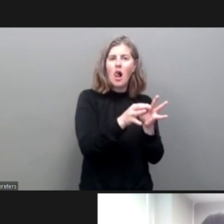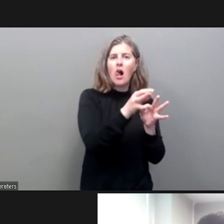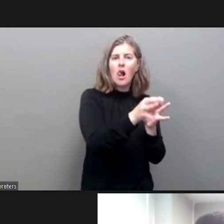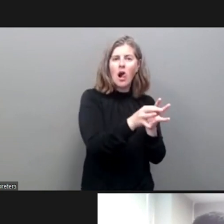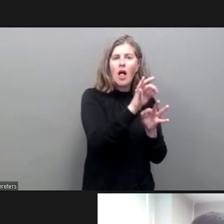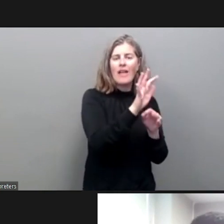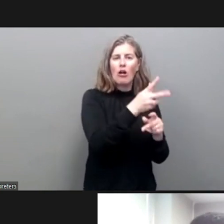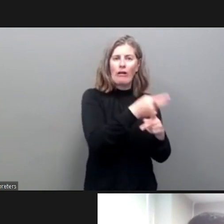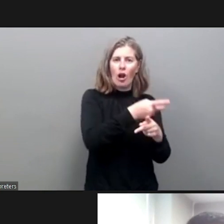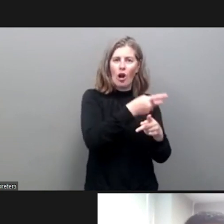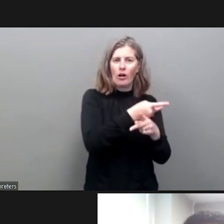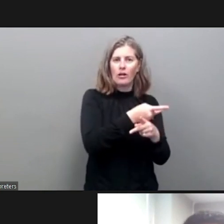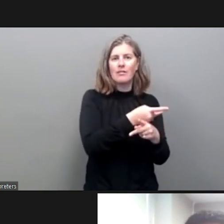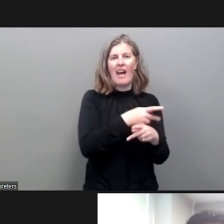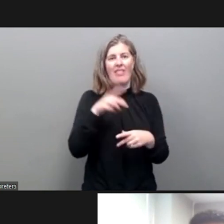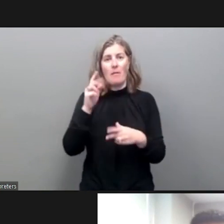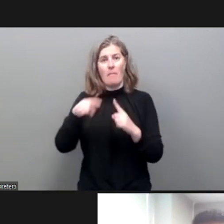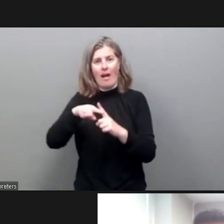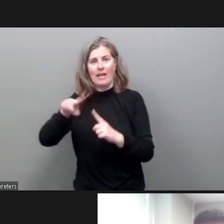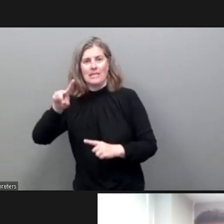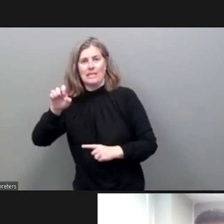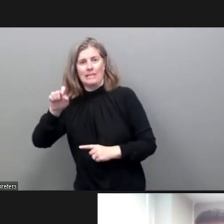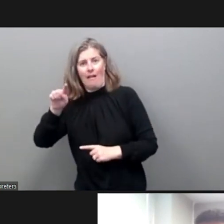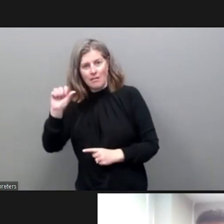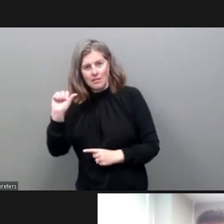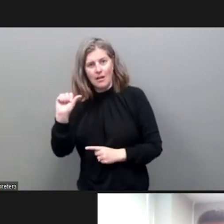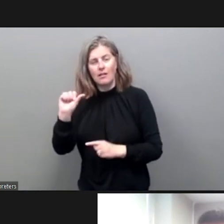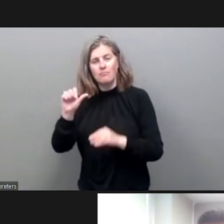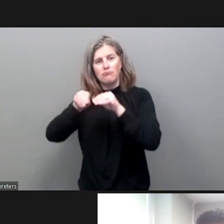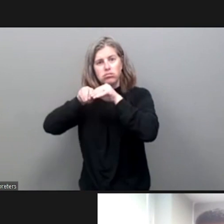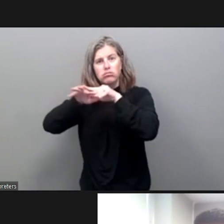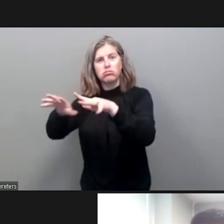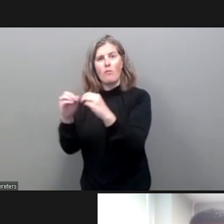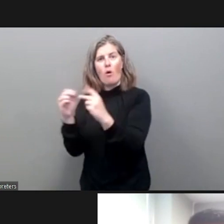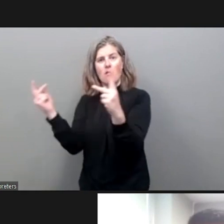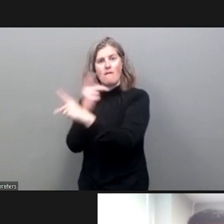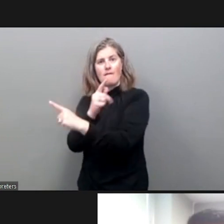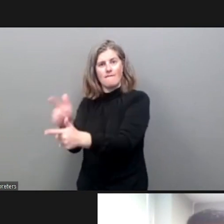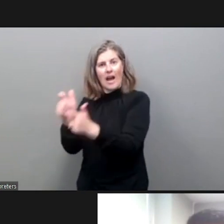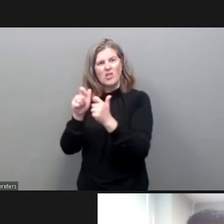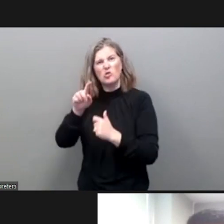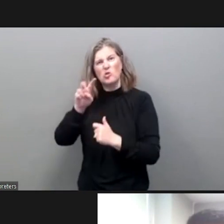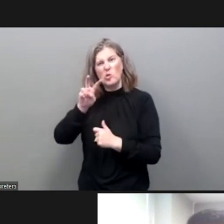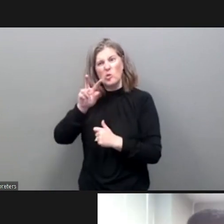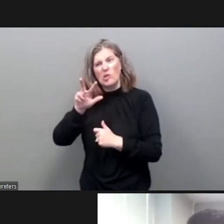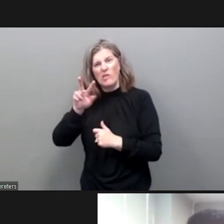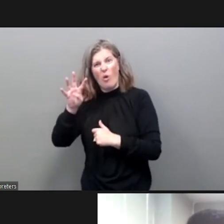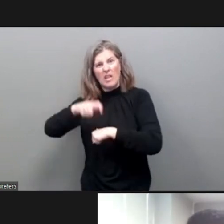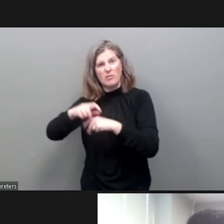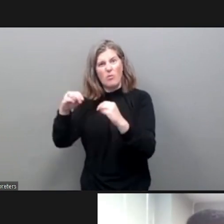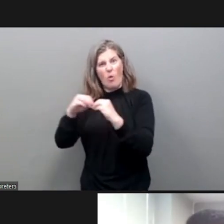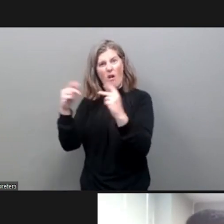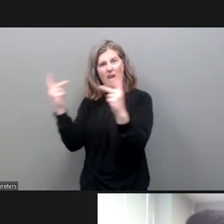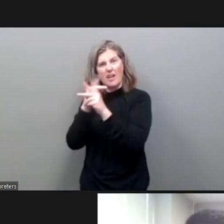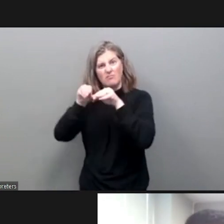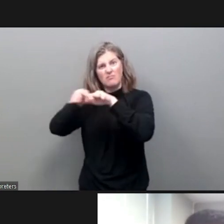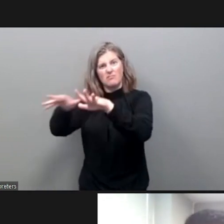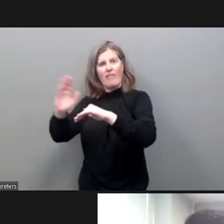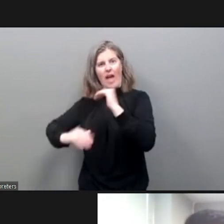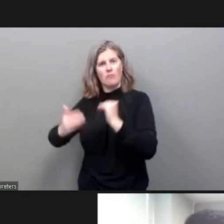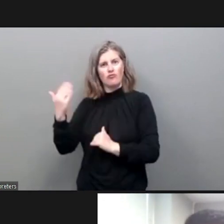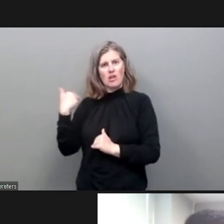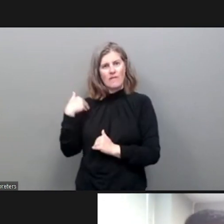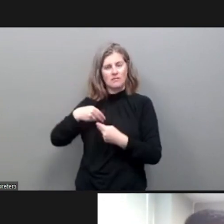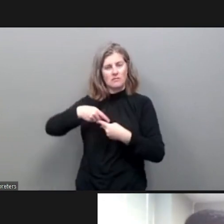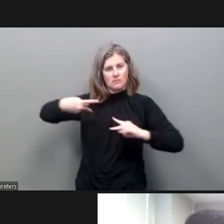which the Delta variant spreads, 2 to 3 to 4 times more rapidly than the previous